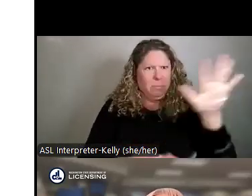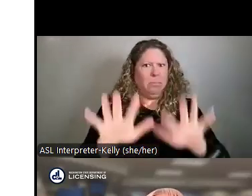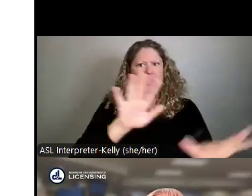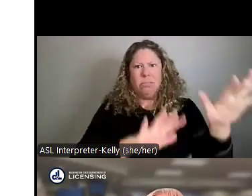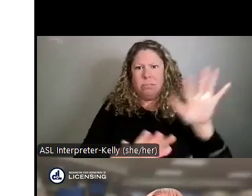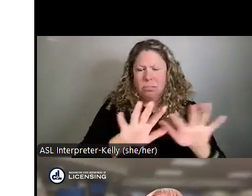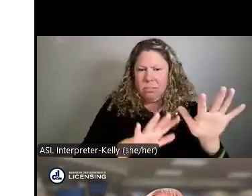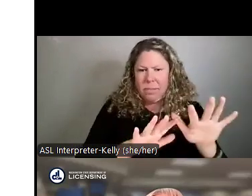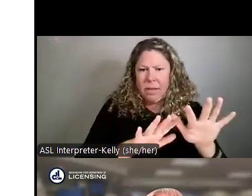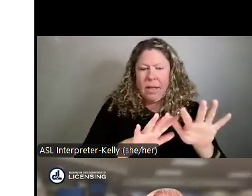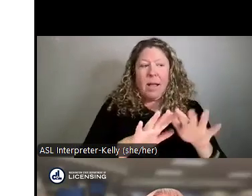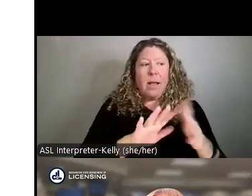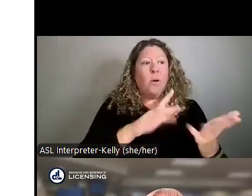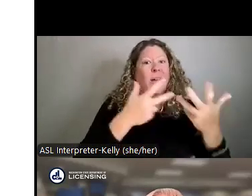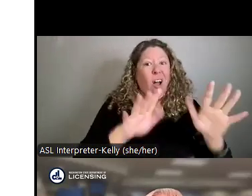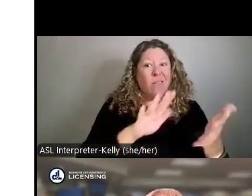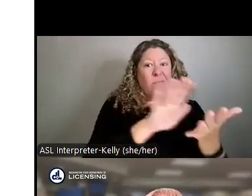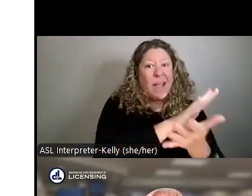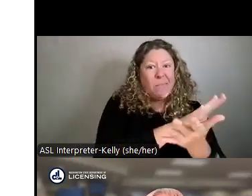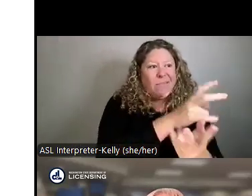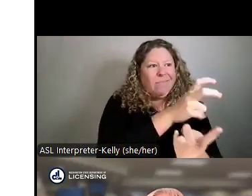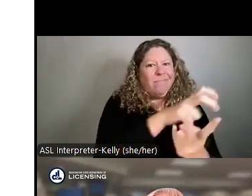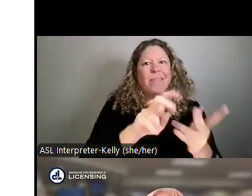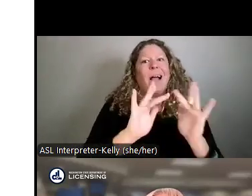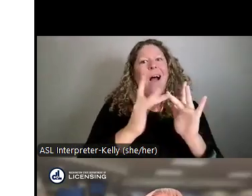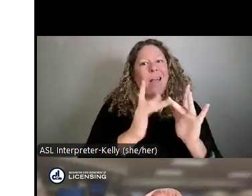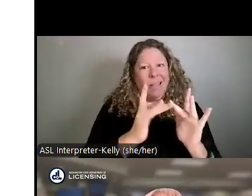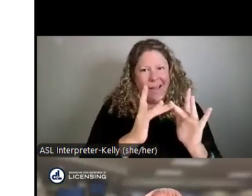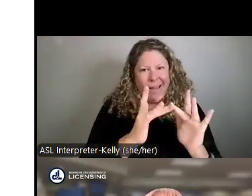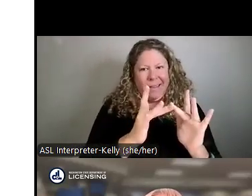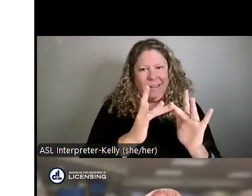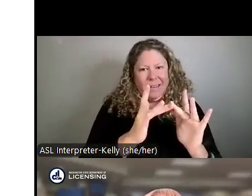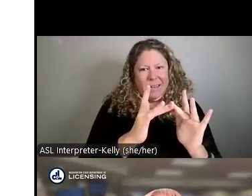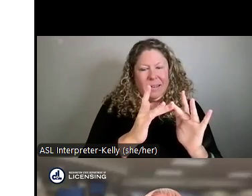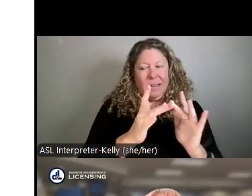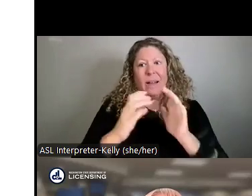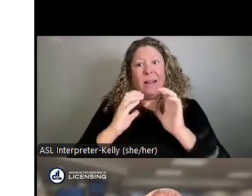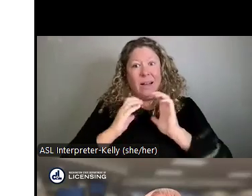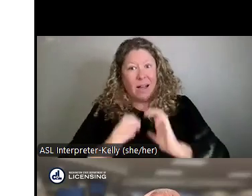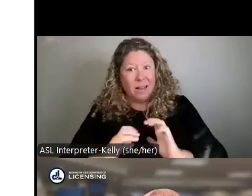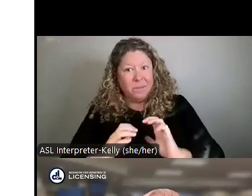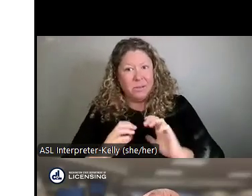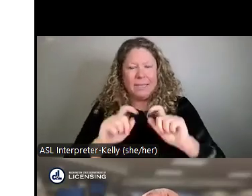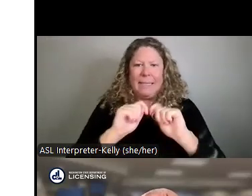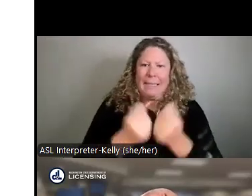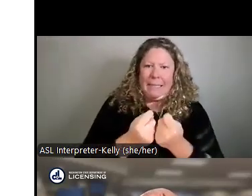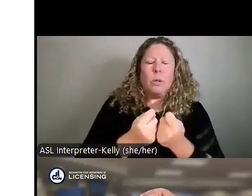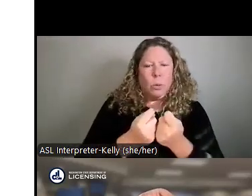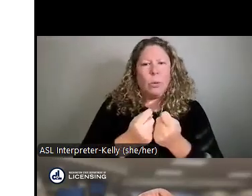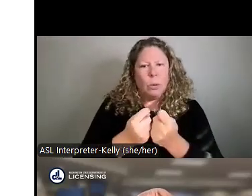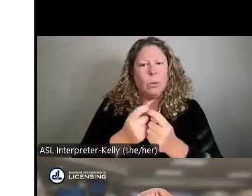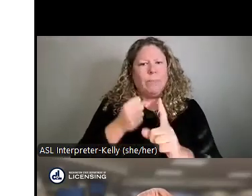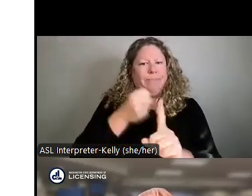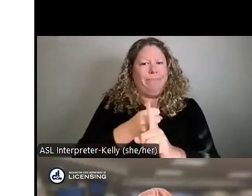transitioned from paper to online interactions, and both our customers and our teams were impacted by this